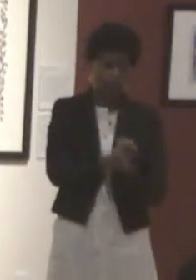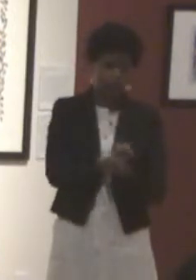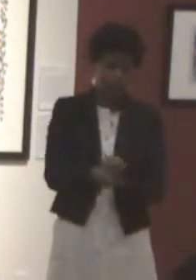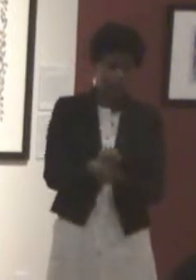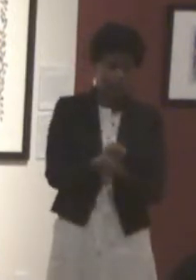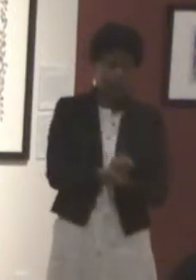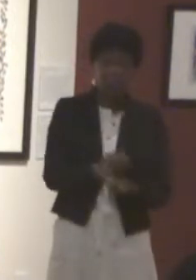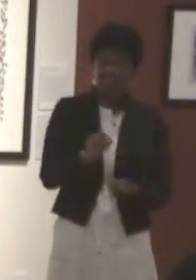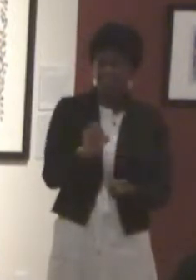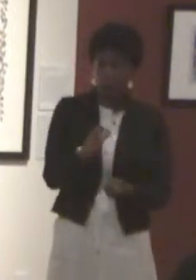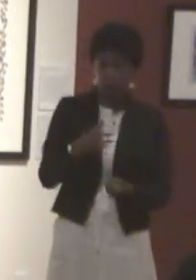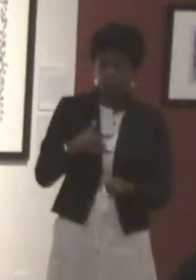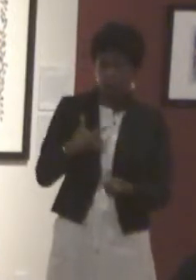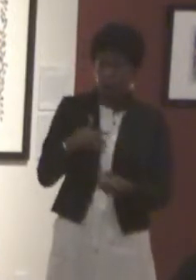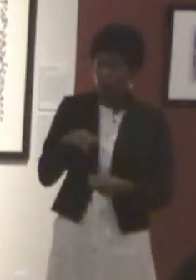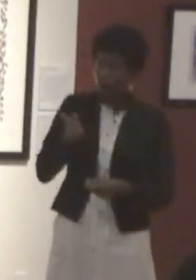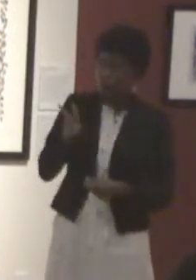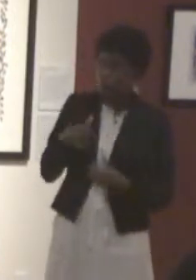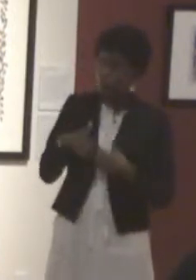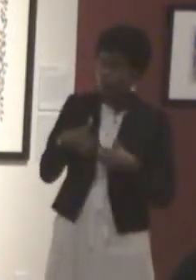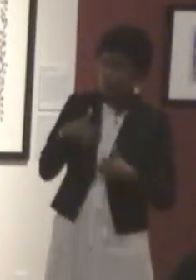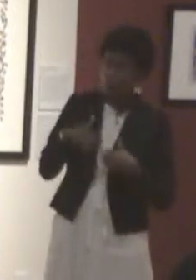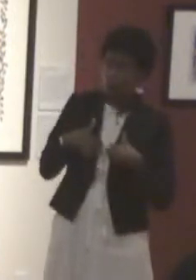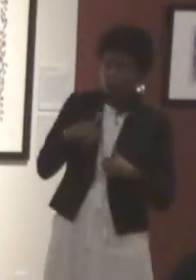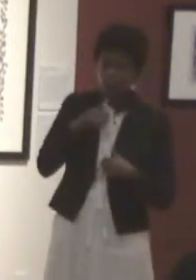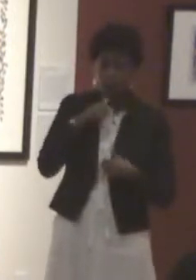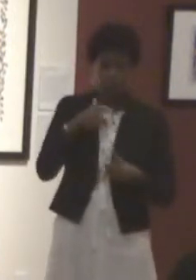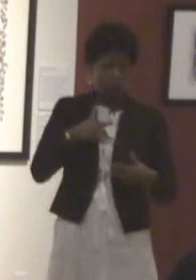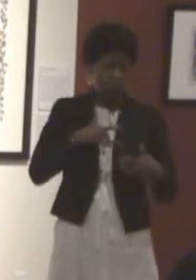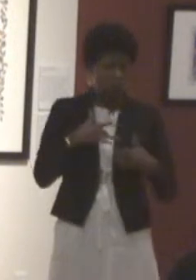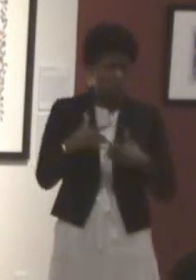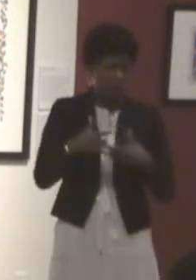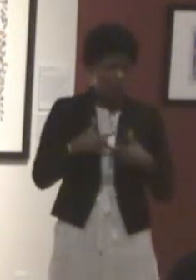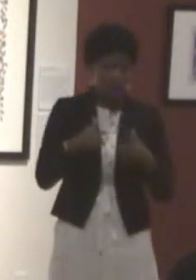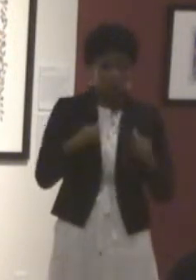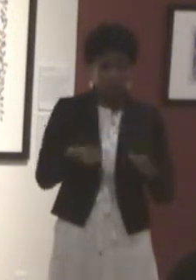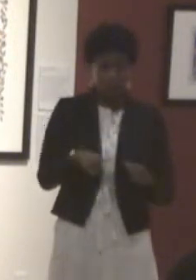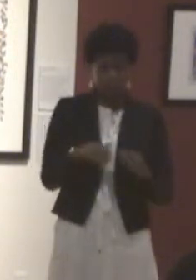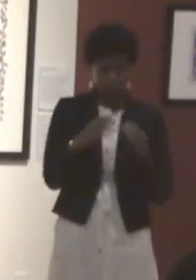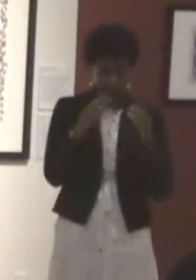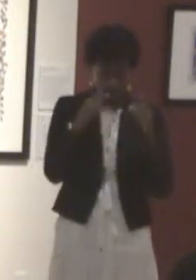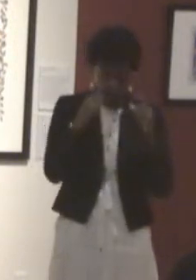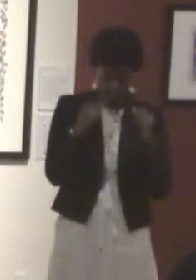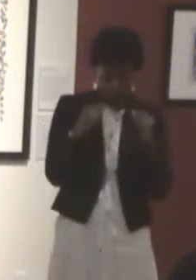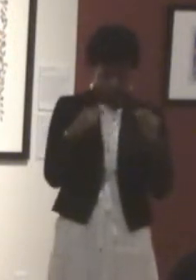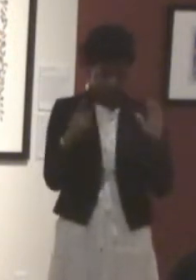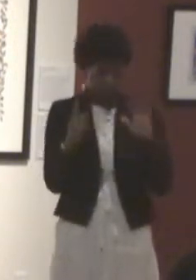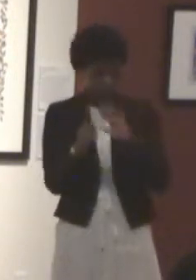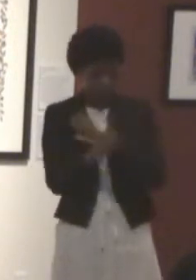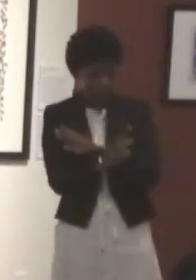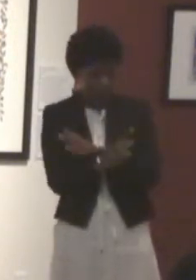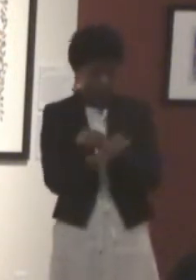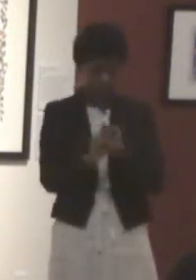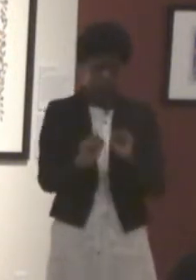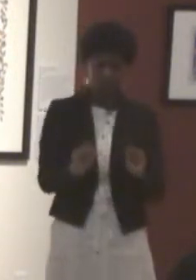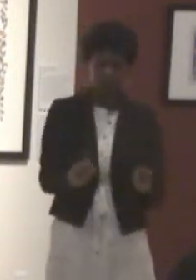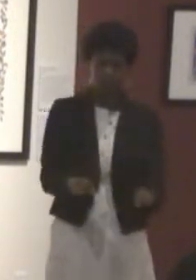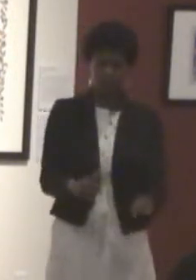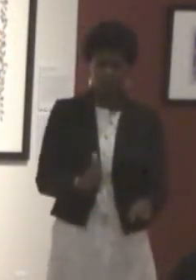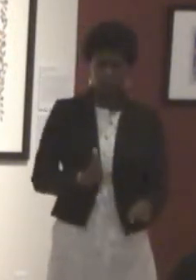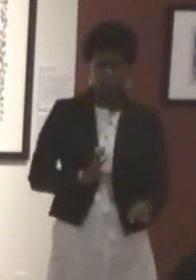that any of this causes personal distress, don't worry. I encourage you to take a break. I won't be offended. If you need to step